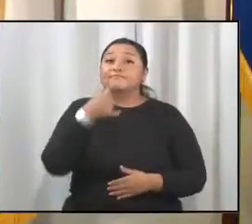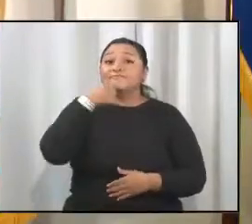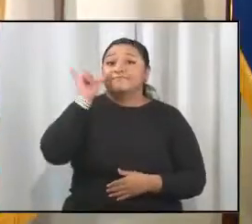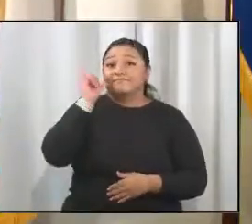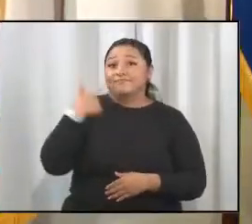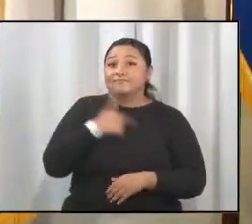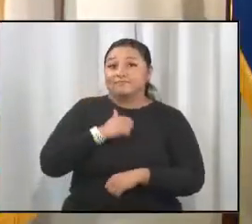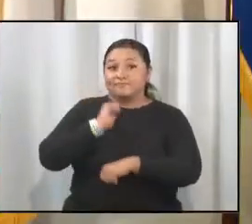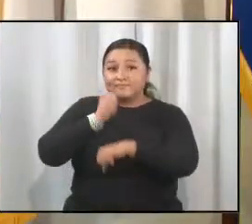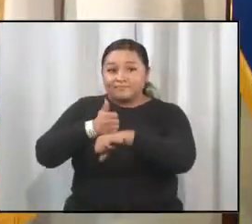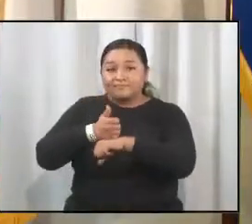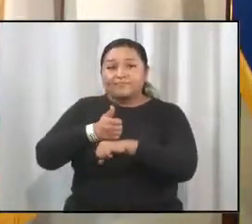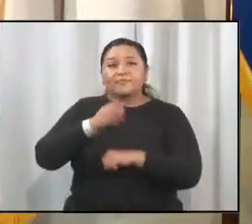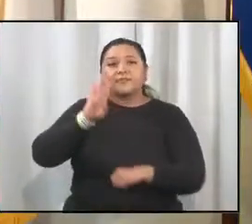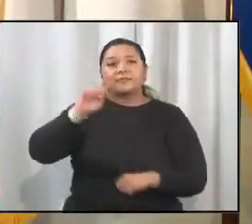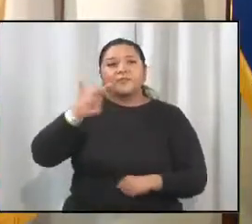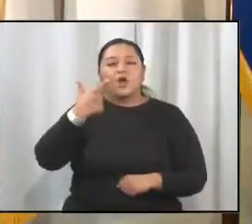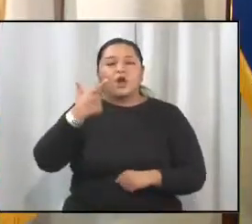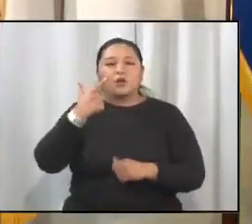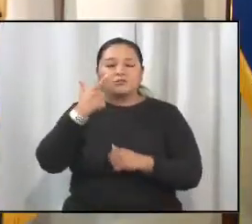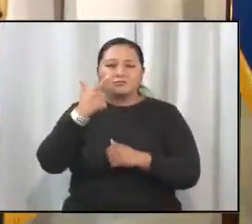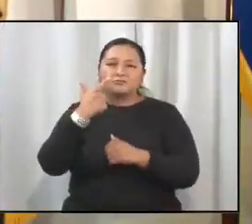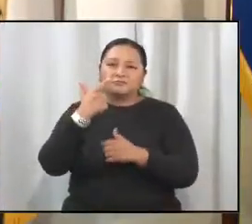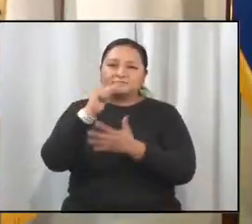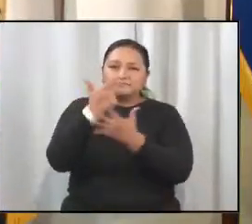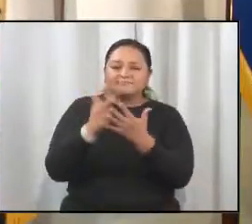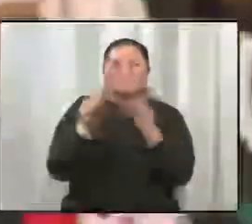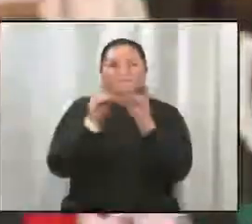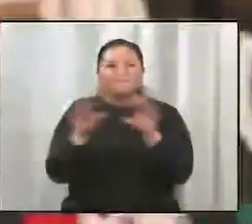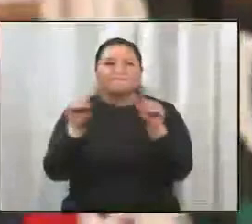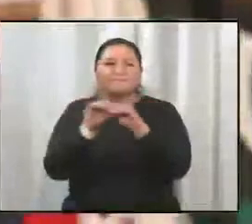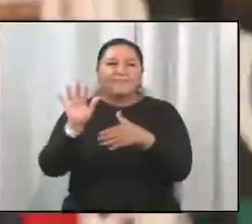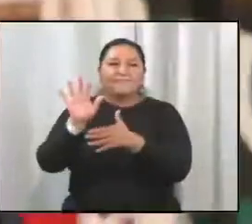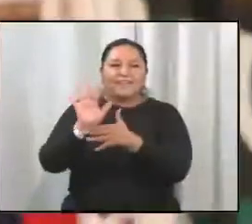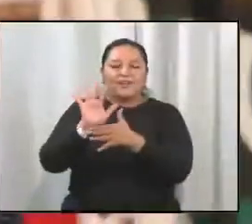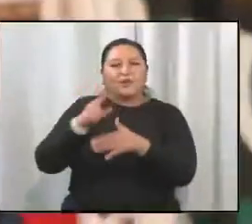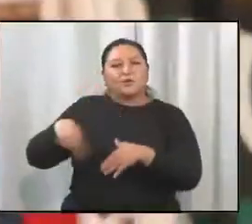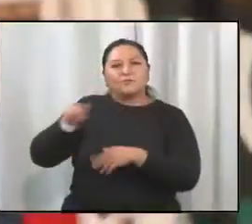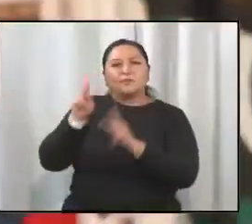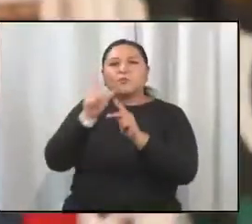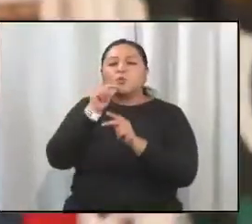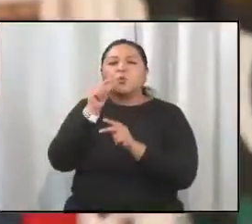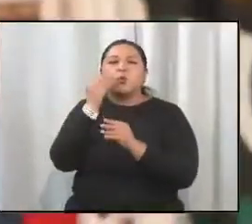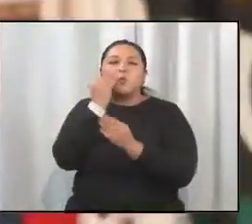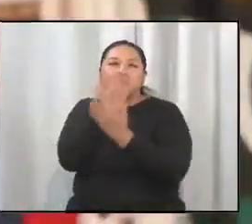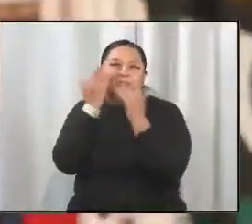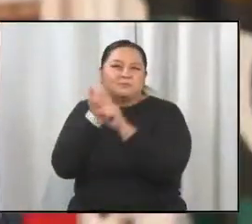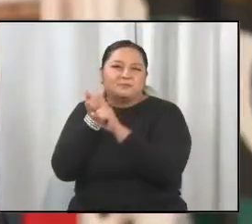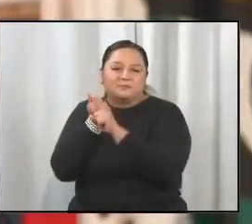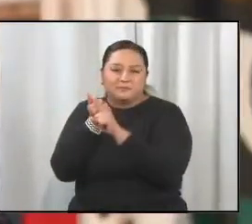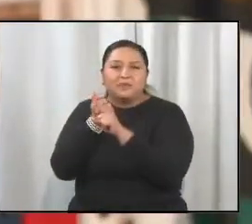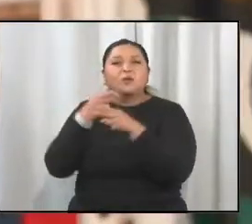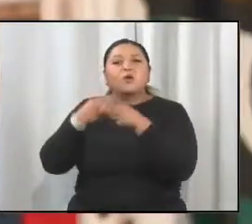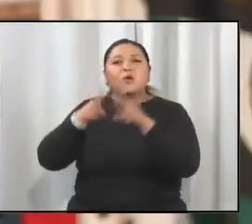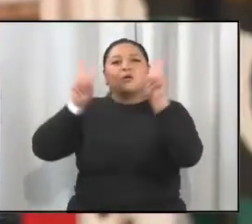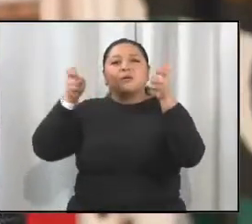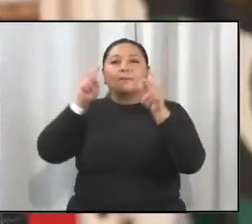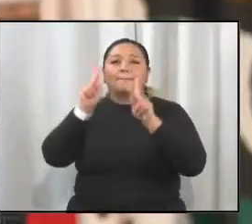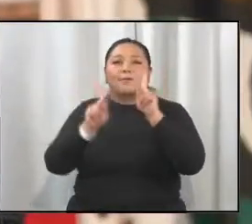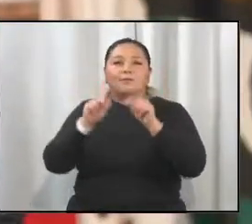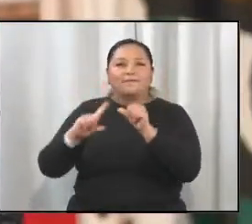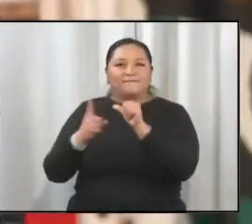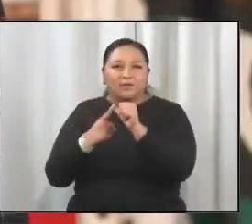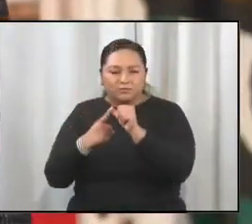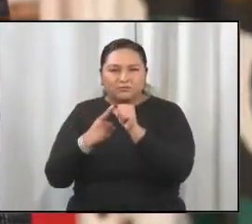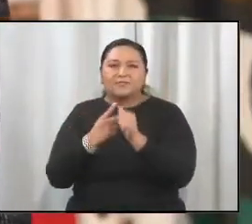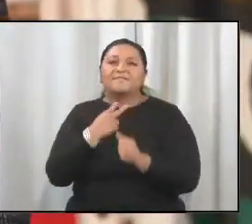real stories of residents who have recently experienced homelessness in our city. The series is called People First, Voices of Homelessness, and